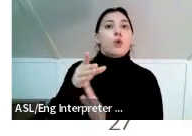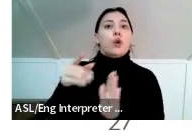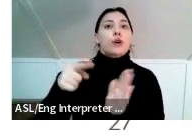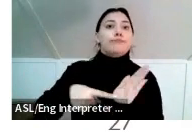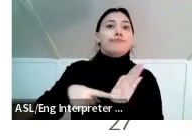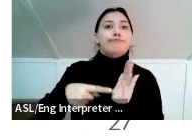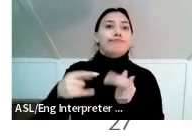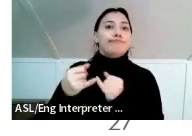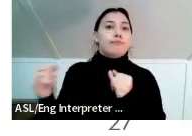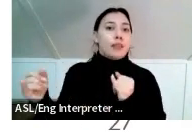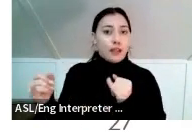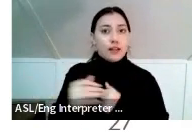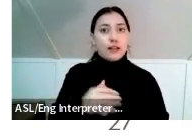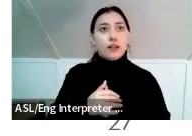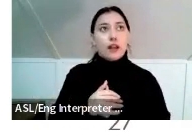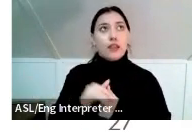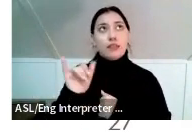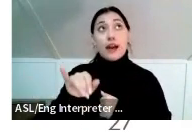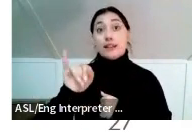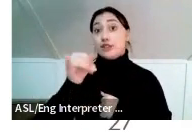which is June 13th.